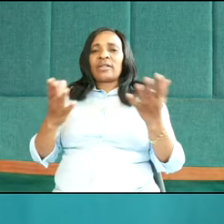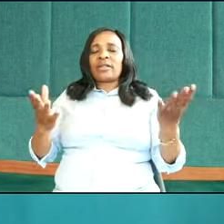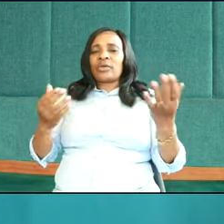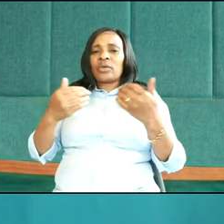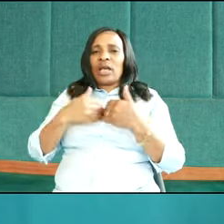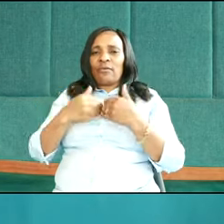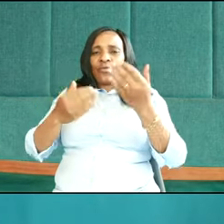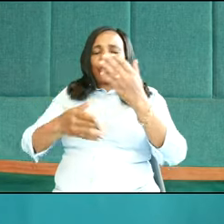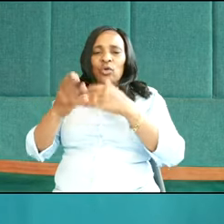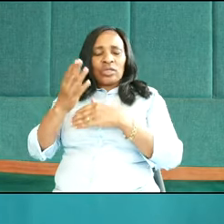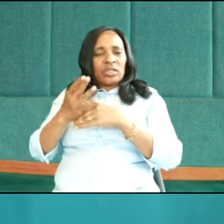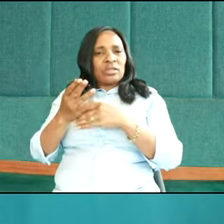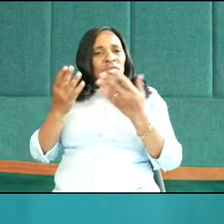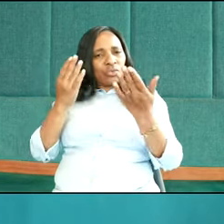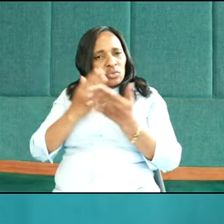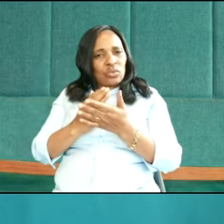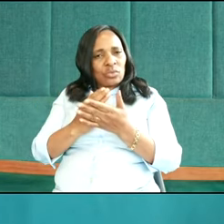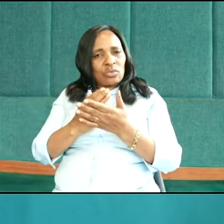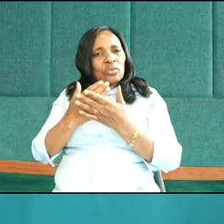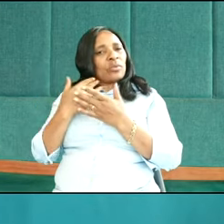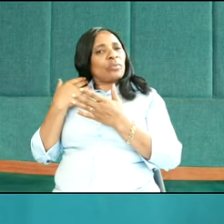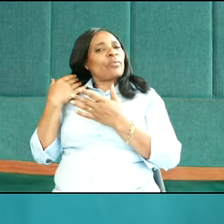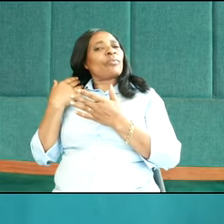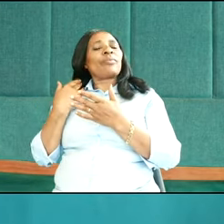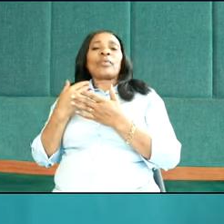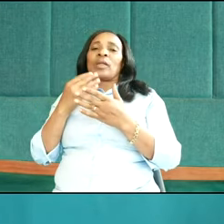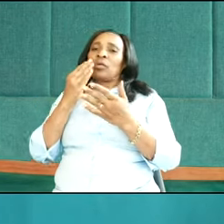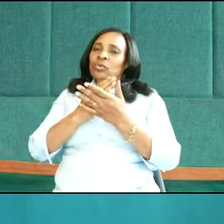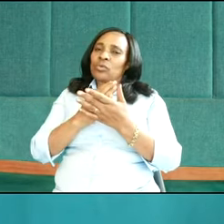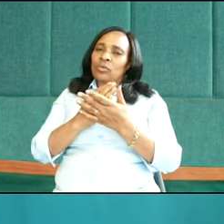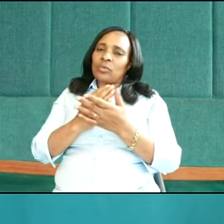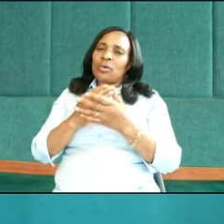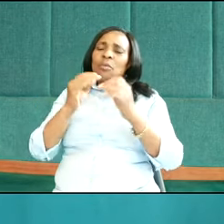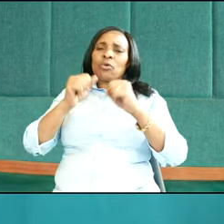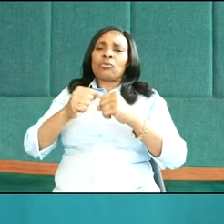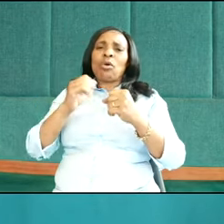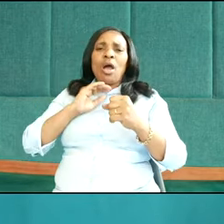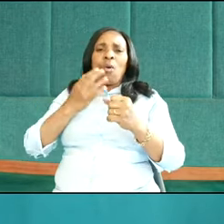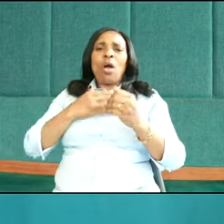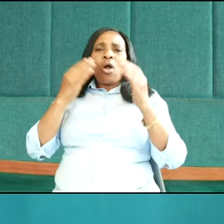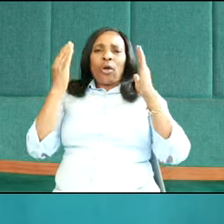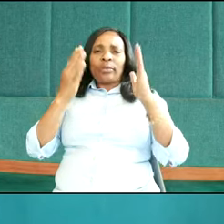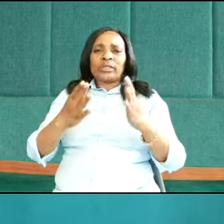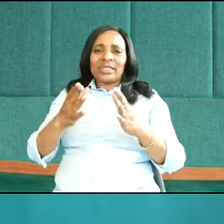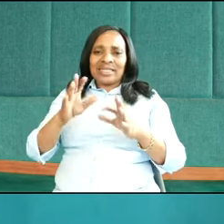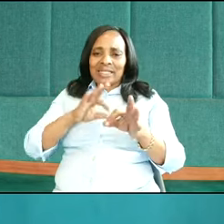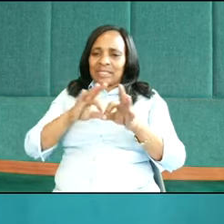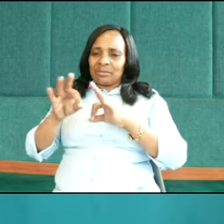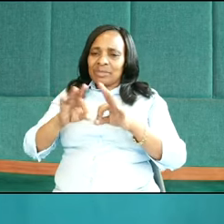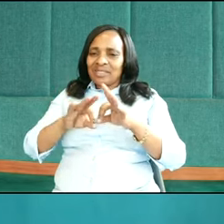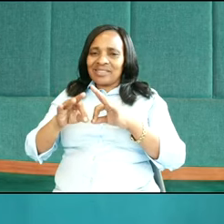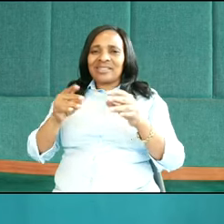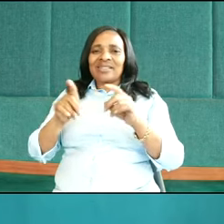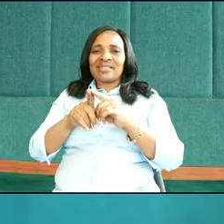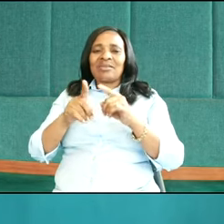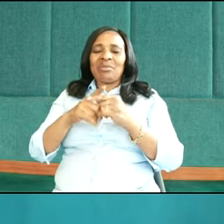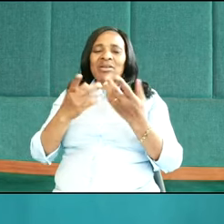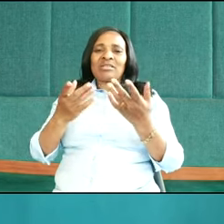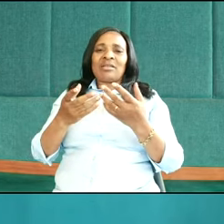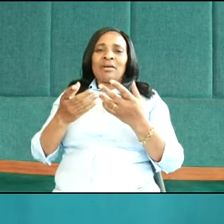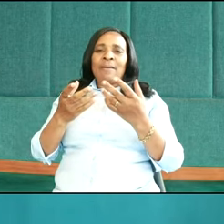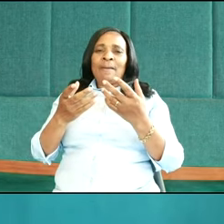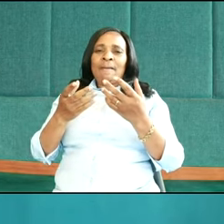God? Are we really, you know? Can our commitment be described as radical? You